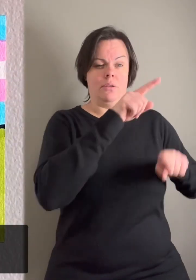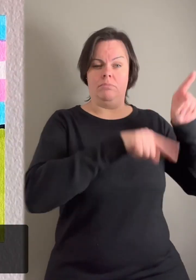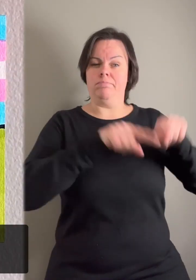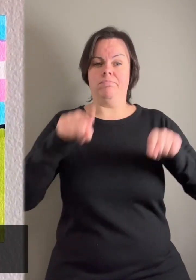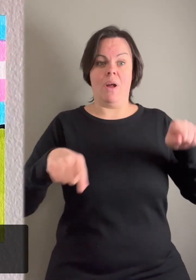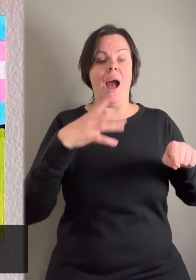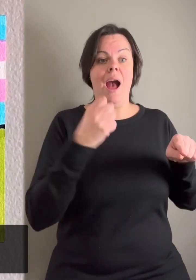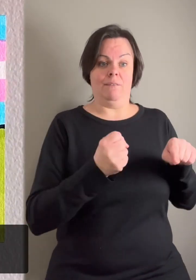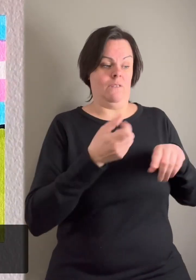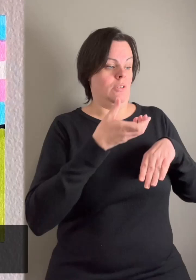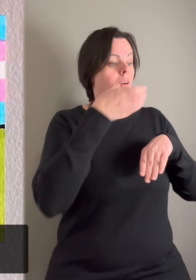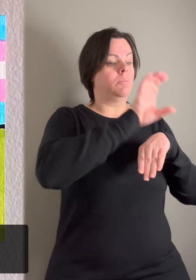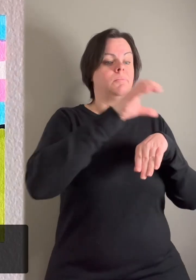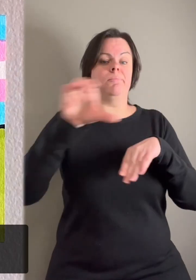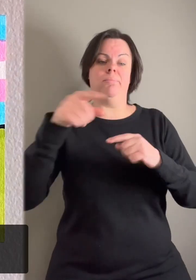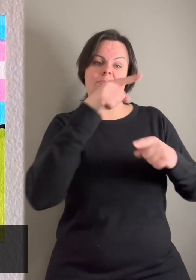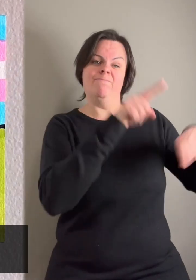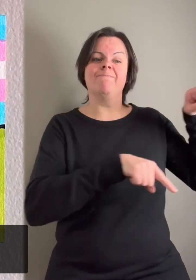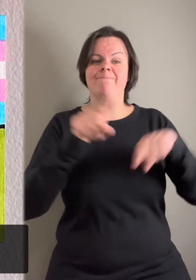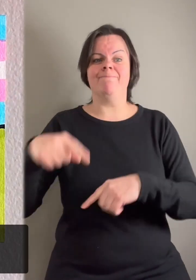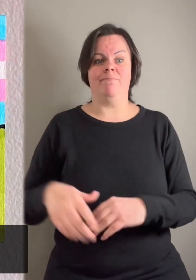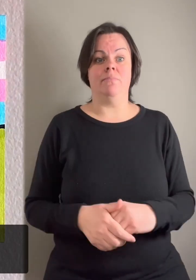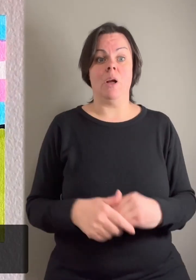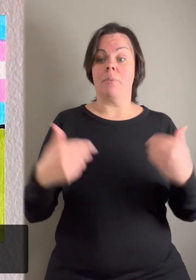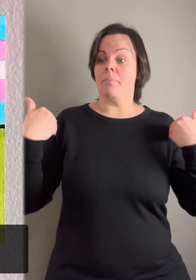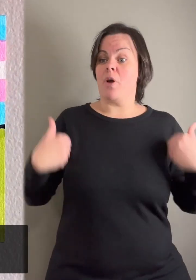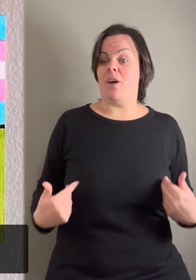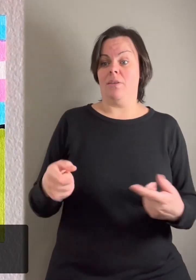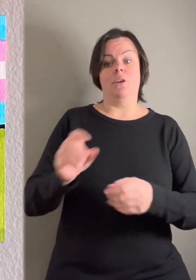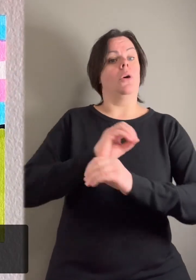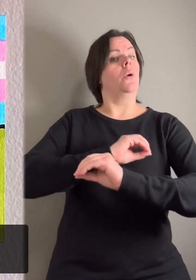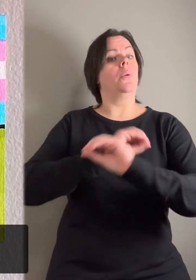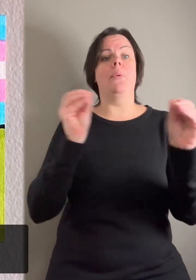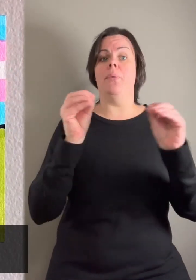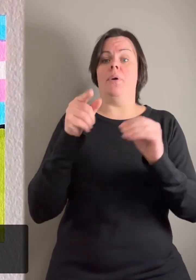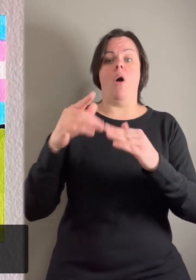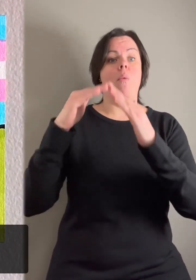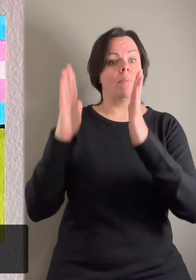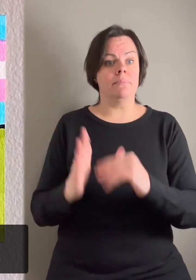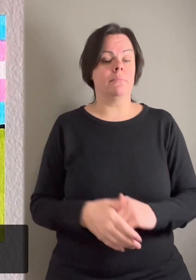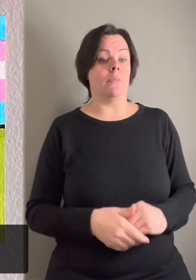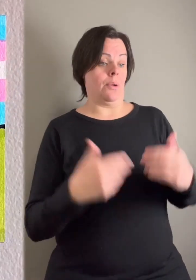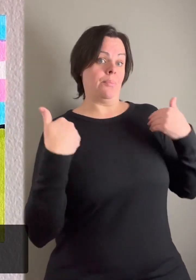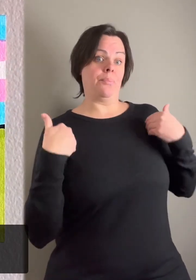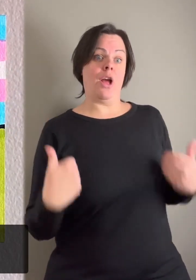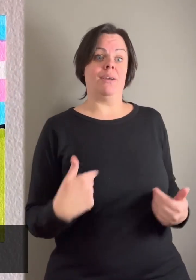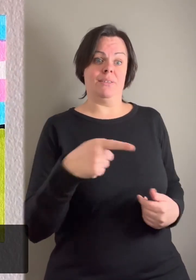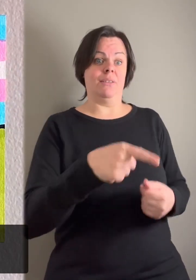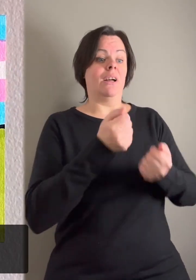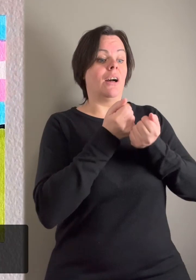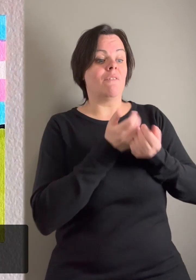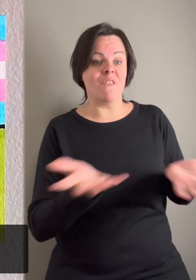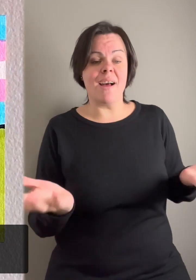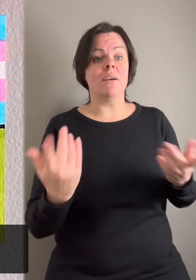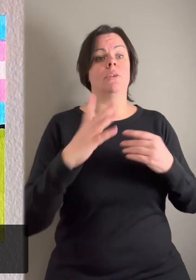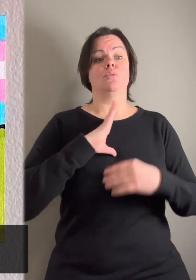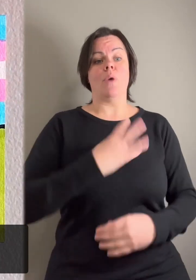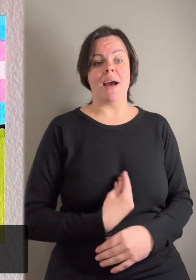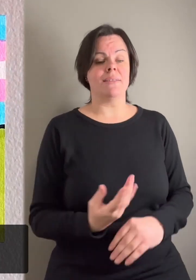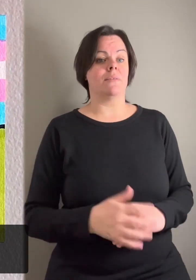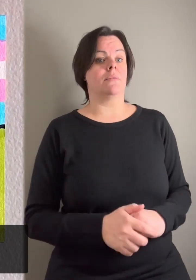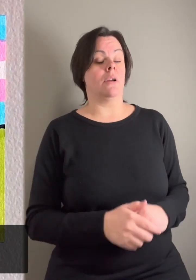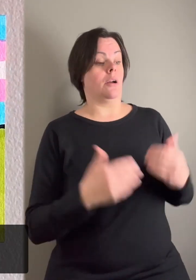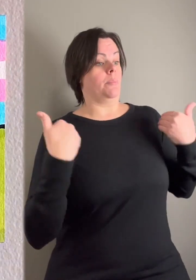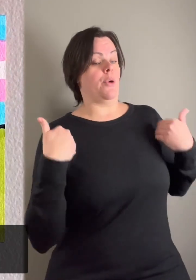We place liabilities on all sorts of bodies. Houseless bodies, queer or